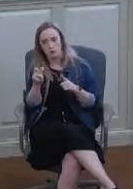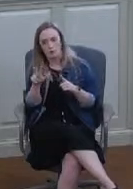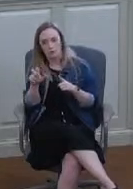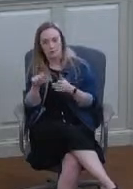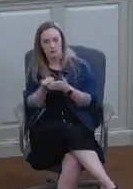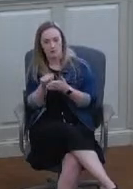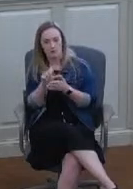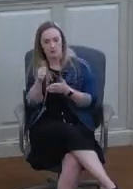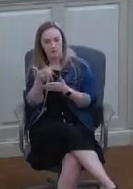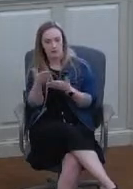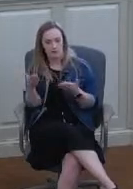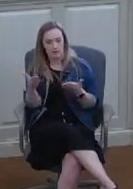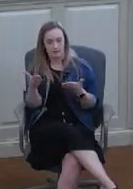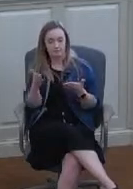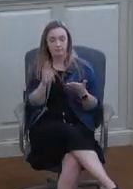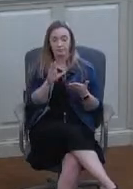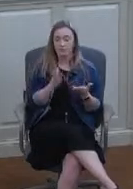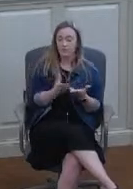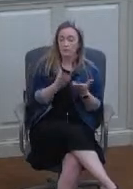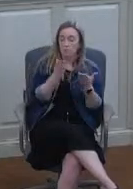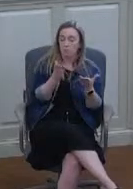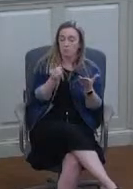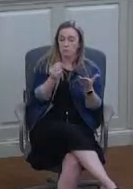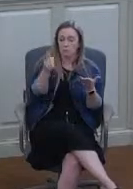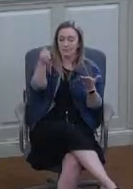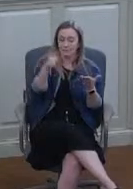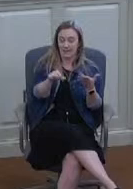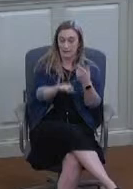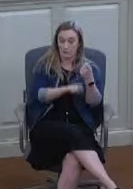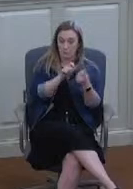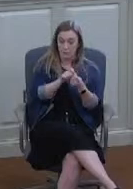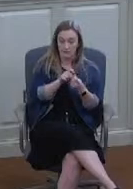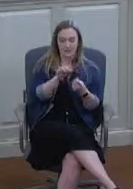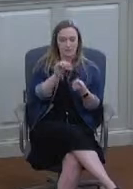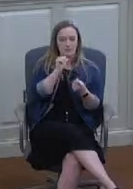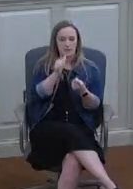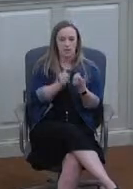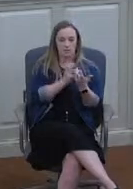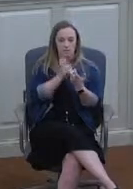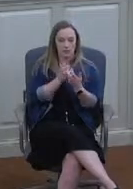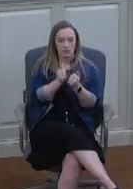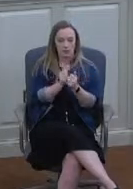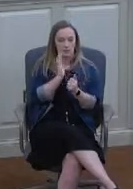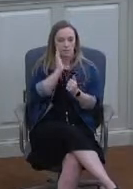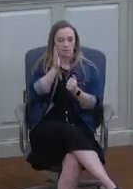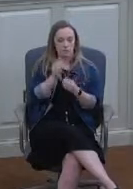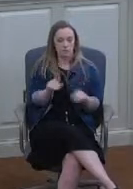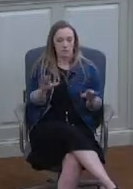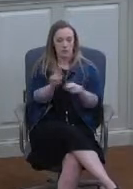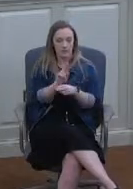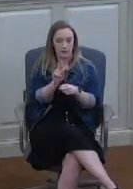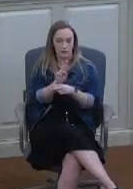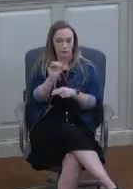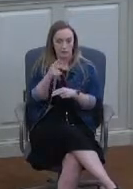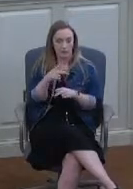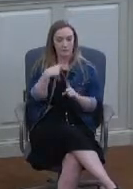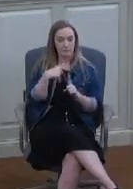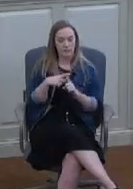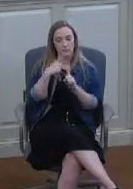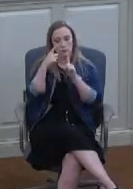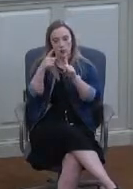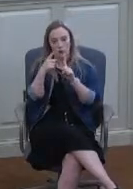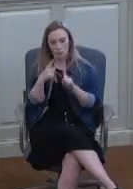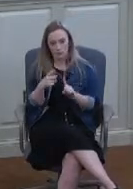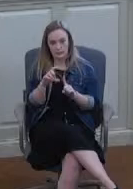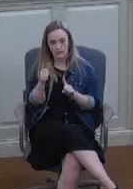planning commission's motion to deny was specific that it did not comply with the future land use map, as well as goals and objectives